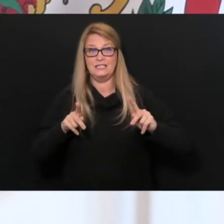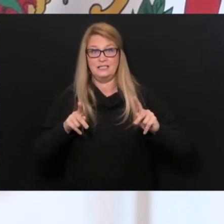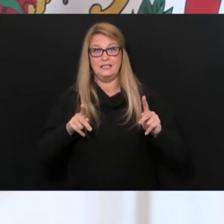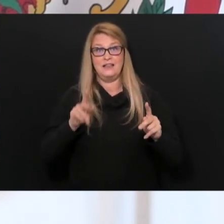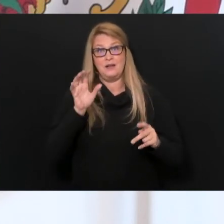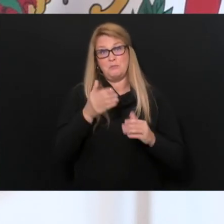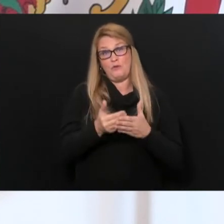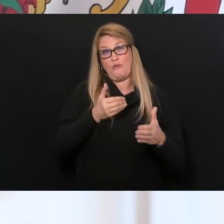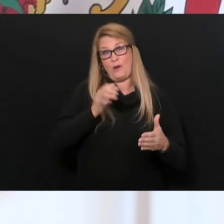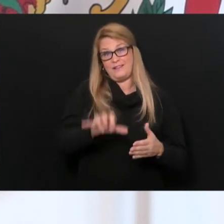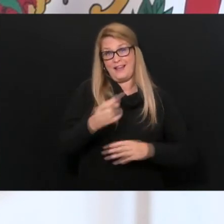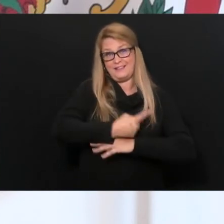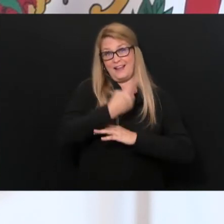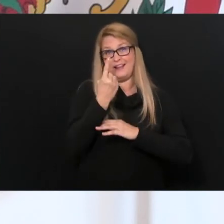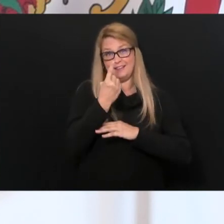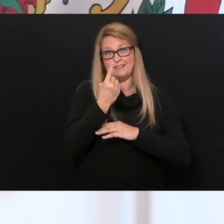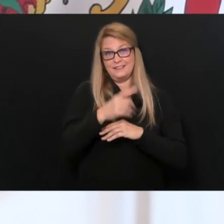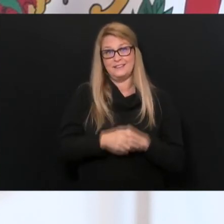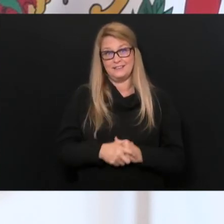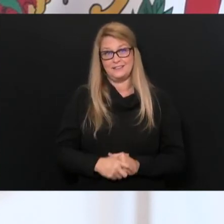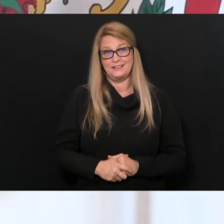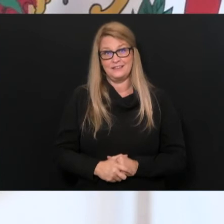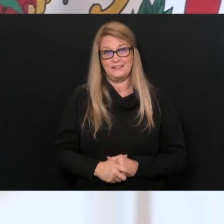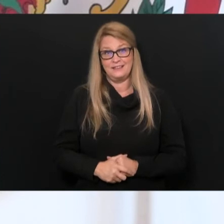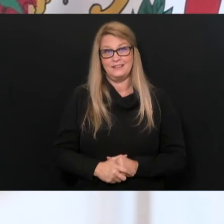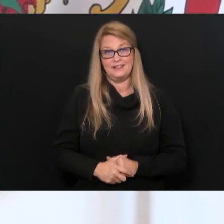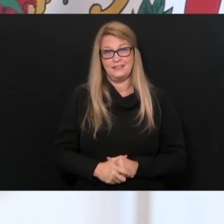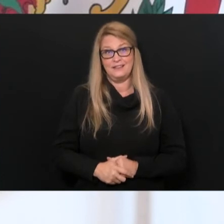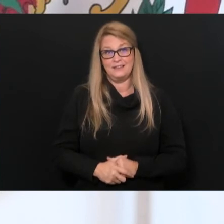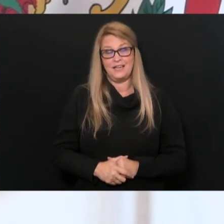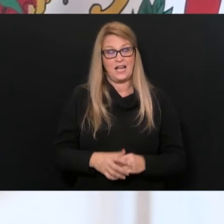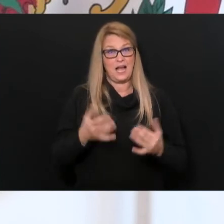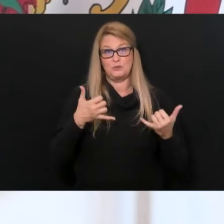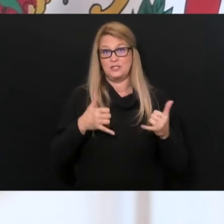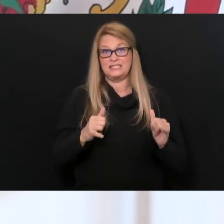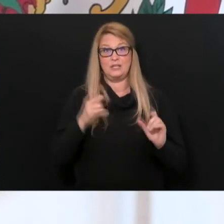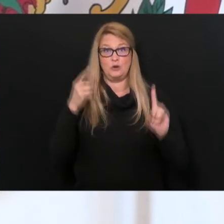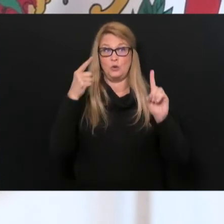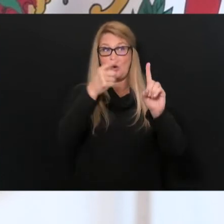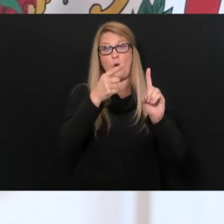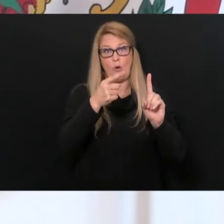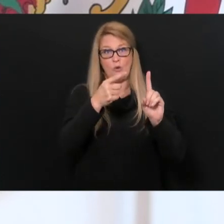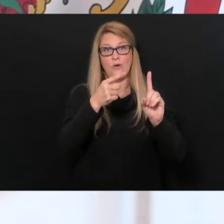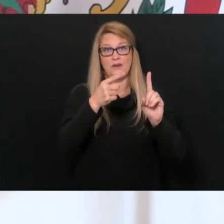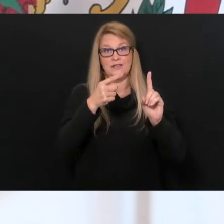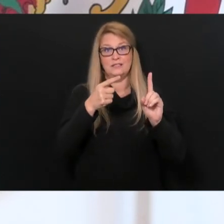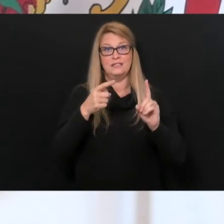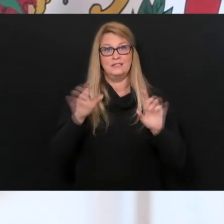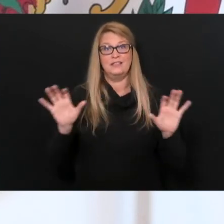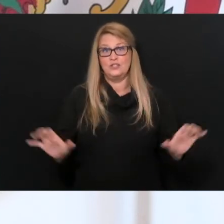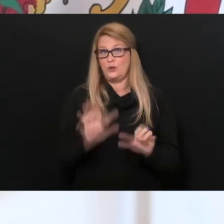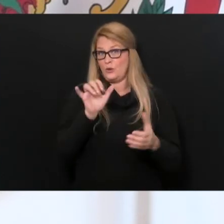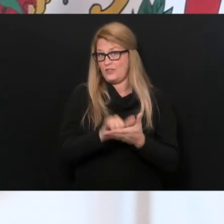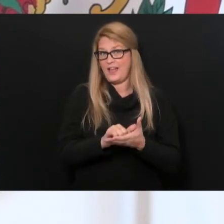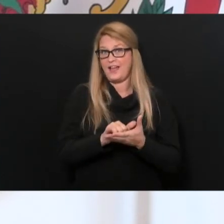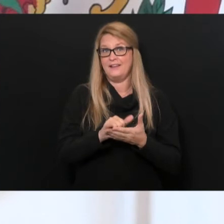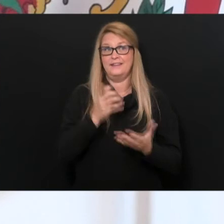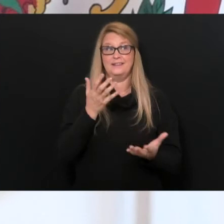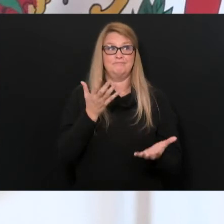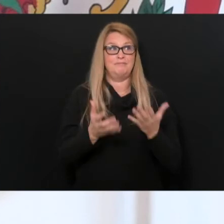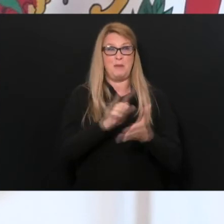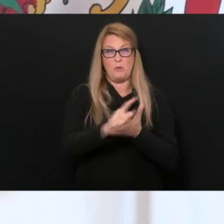that date. And I'm going to still try to hold by that, and I'm going to still push like crazy to be able to get that done. It may extend another